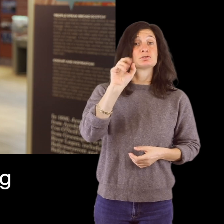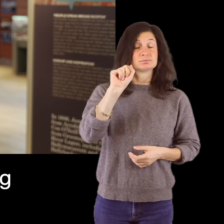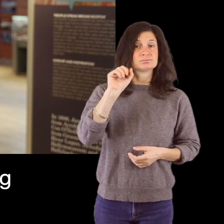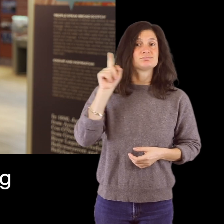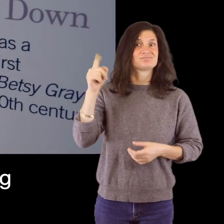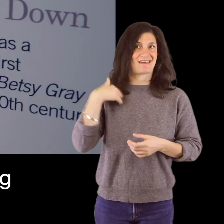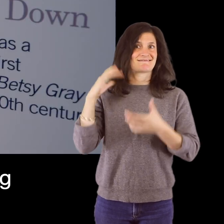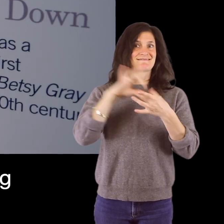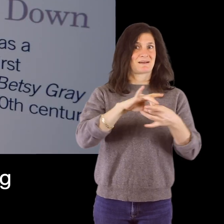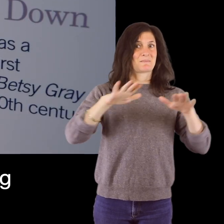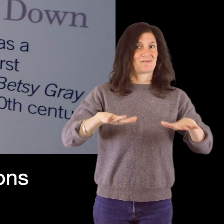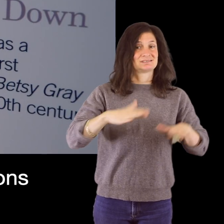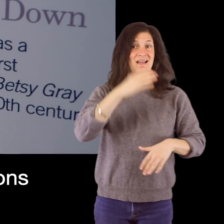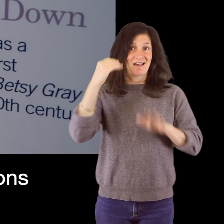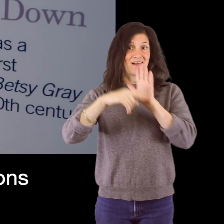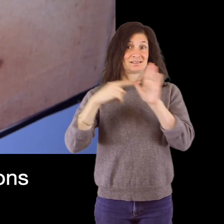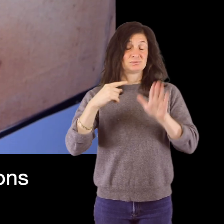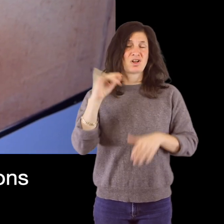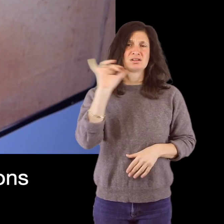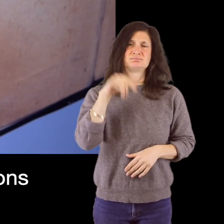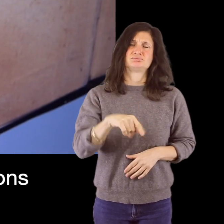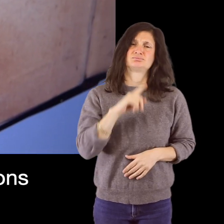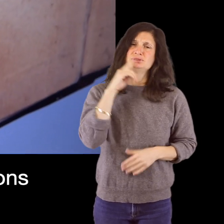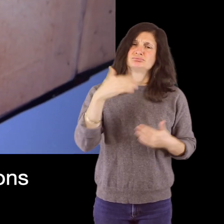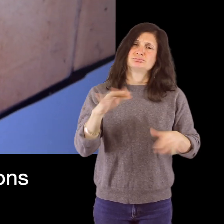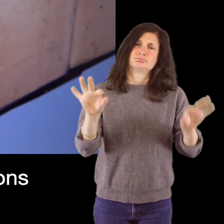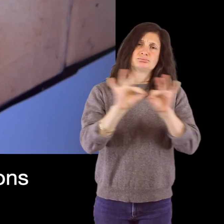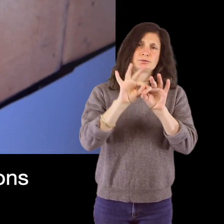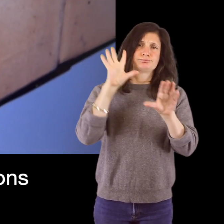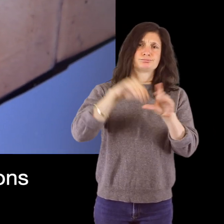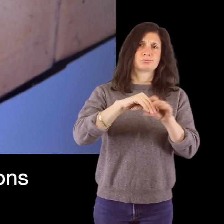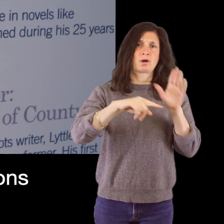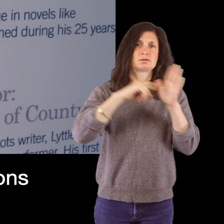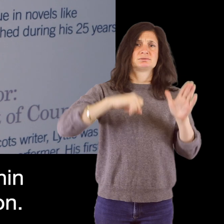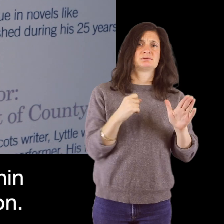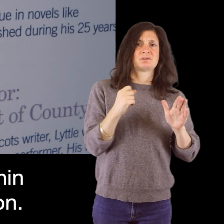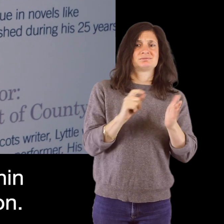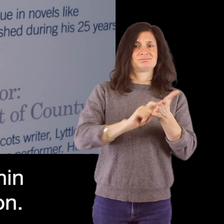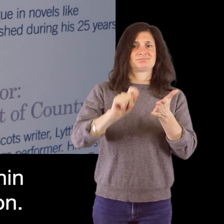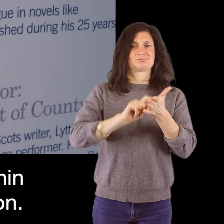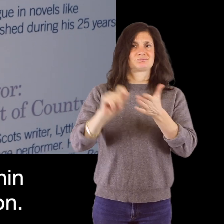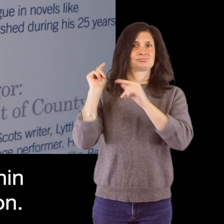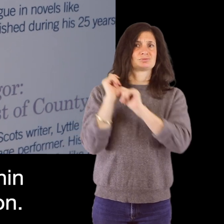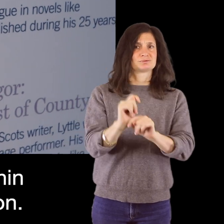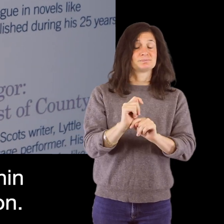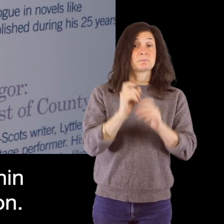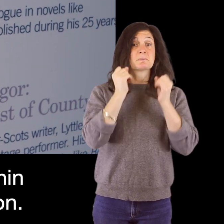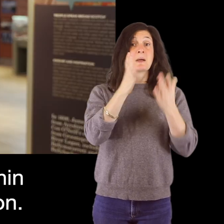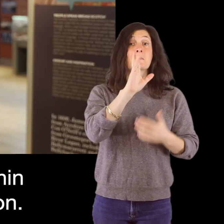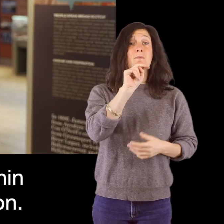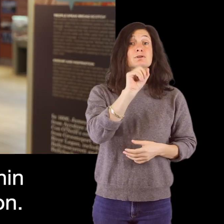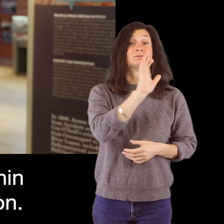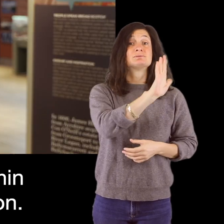information relating to Scotland's national bard Robert Burns and his connections to both Belfast and Ulster. Again, this is a key element